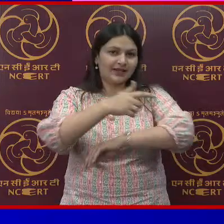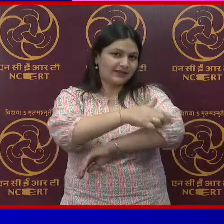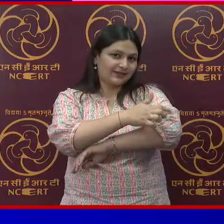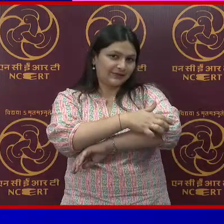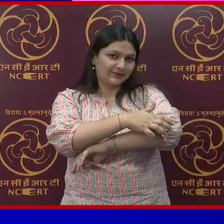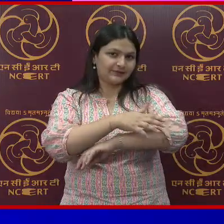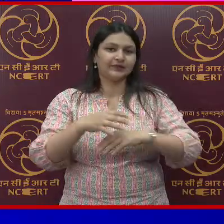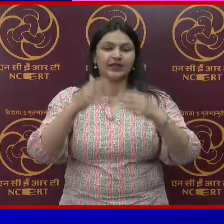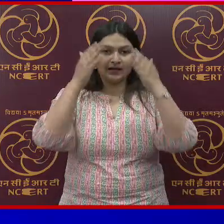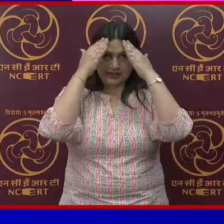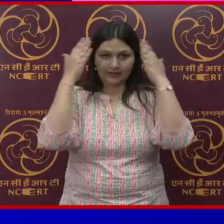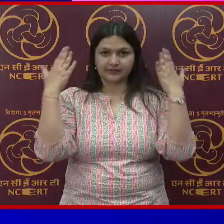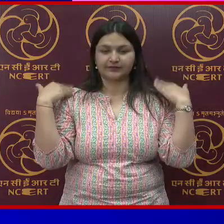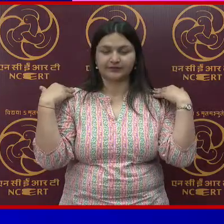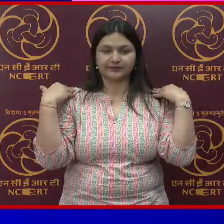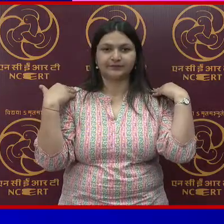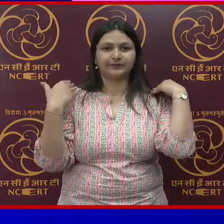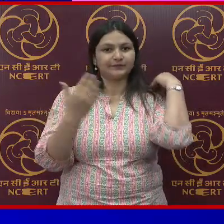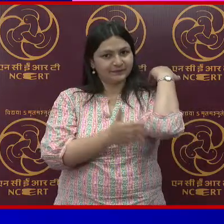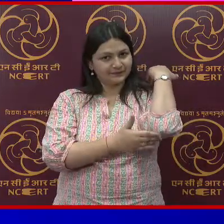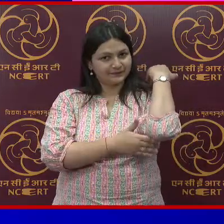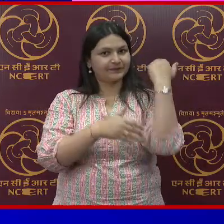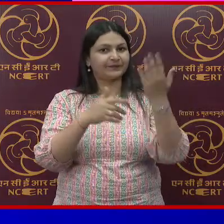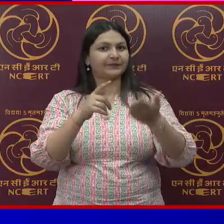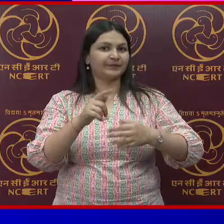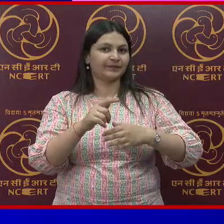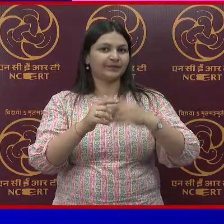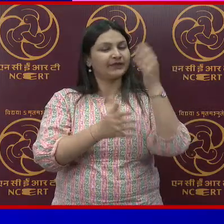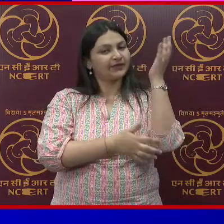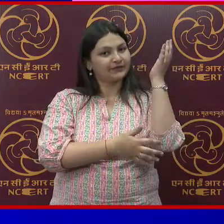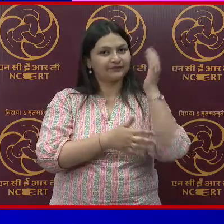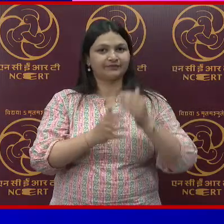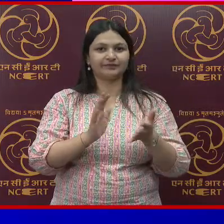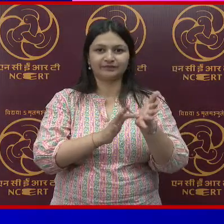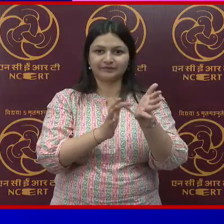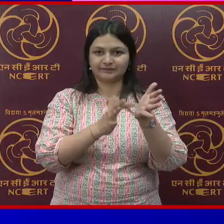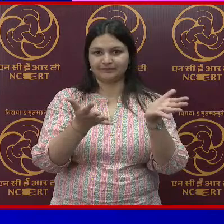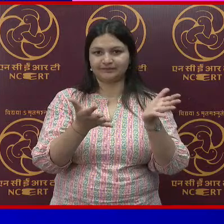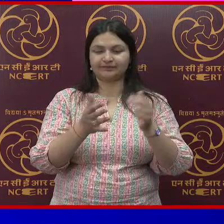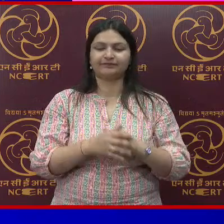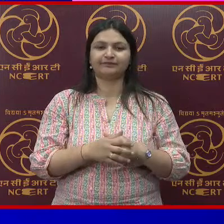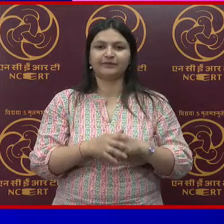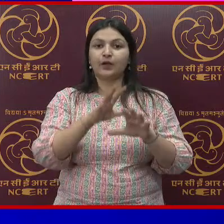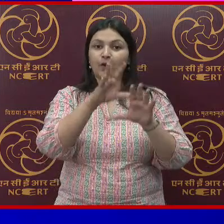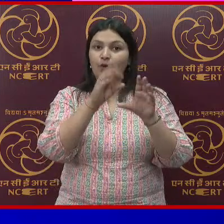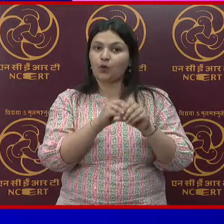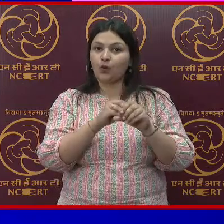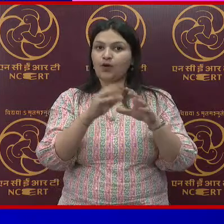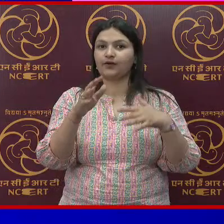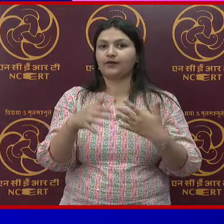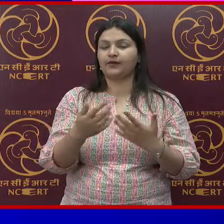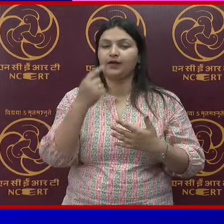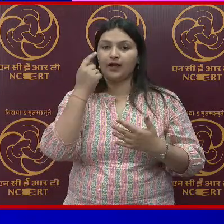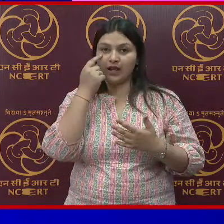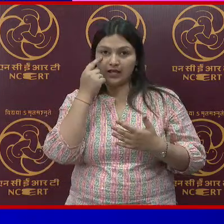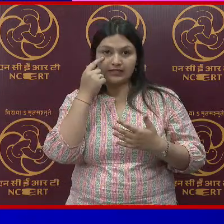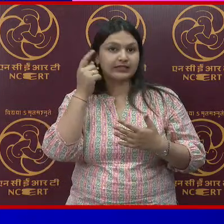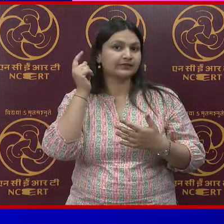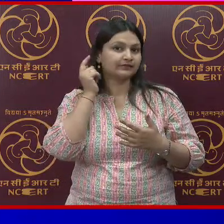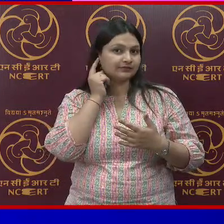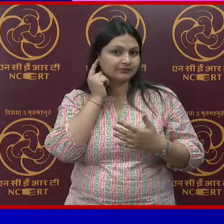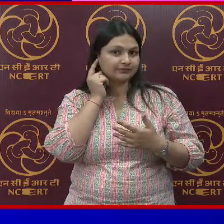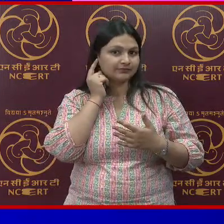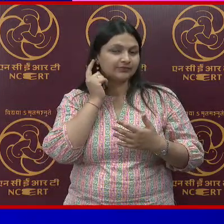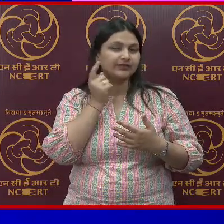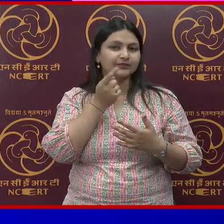Palms and elbows. Heads, shoulder, palms and elbows. Okay. And eyes and